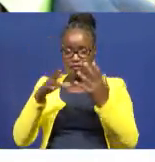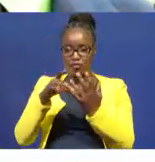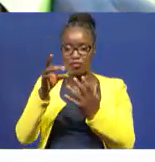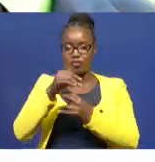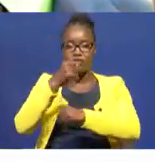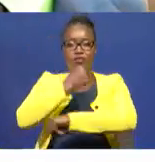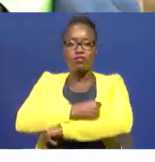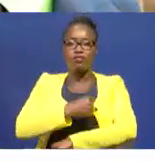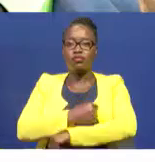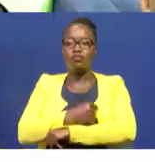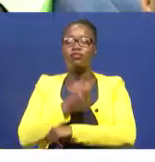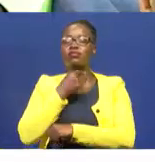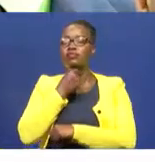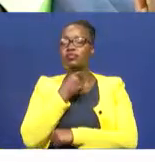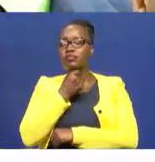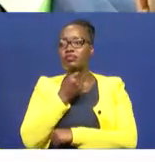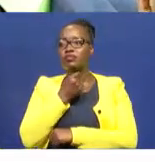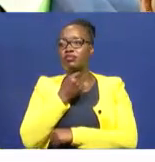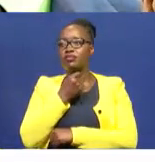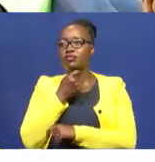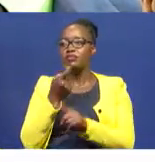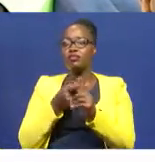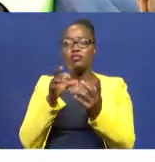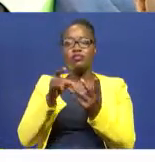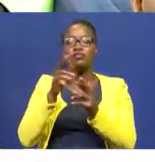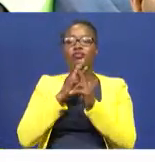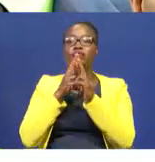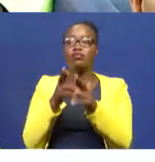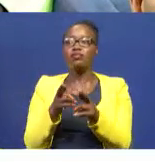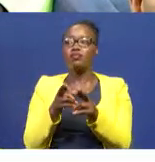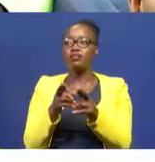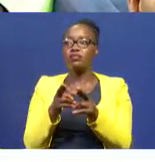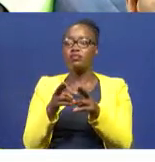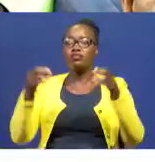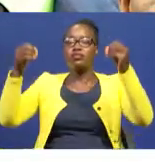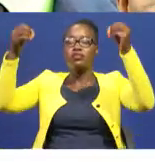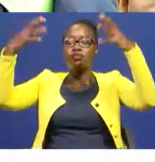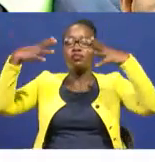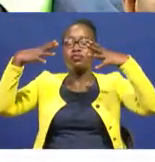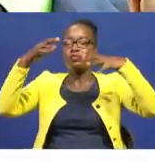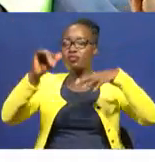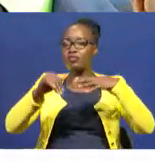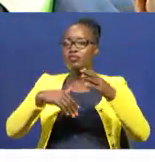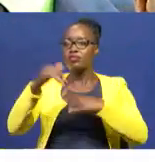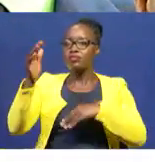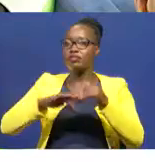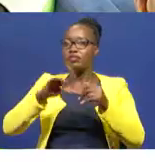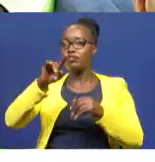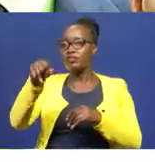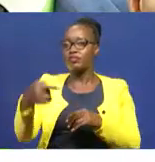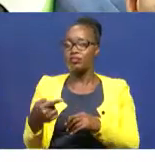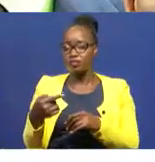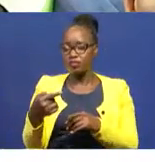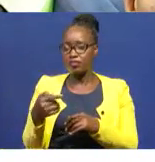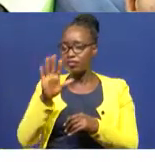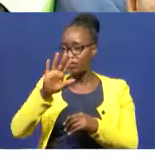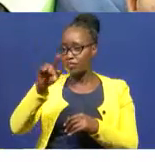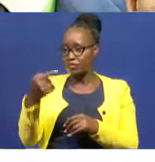the schools they like. And from the selection results, we have seen clearly that more than 5,000 schools out of